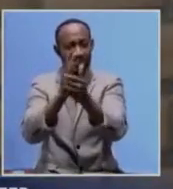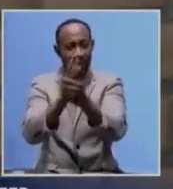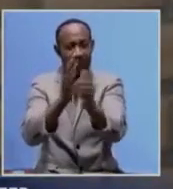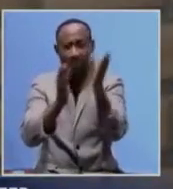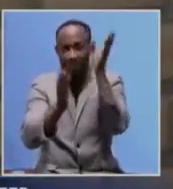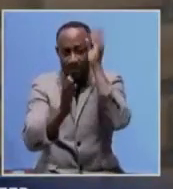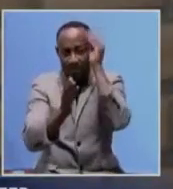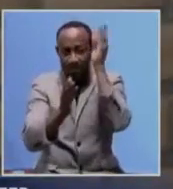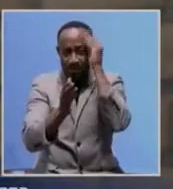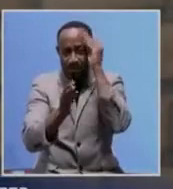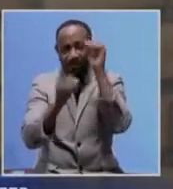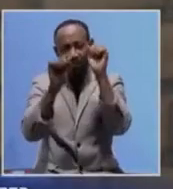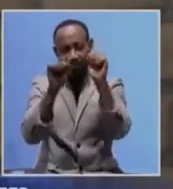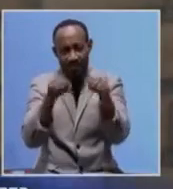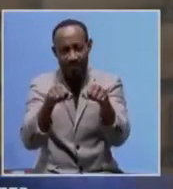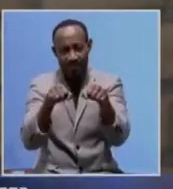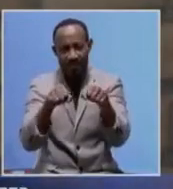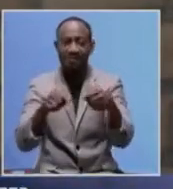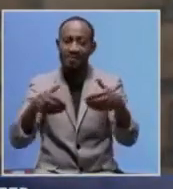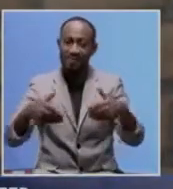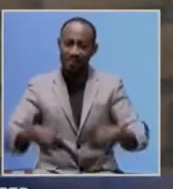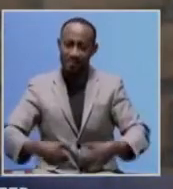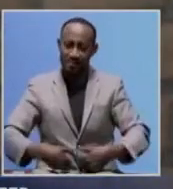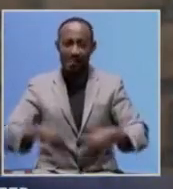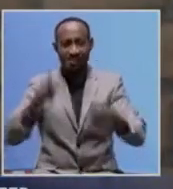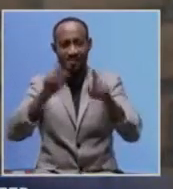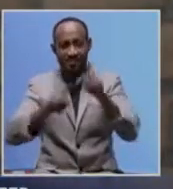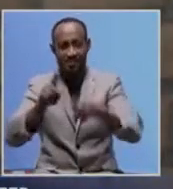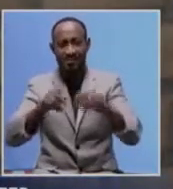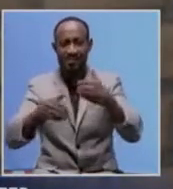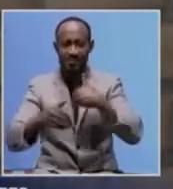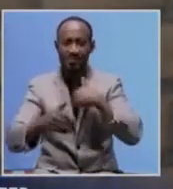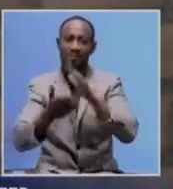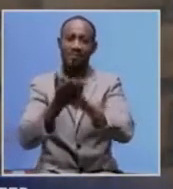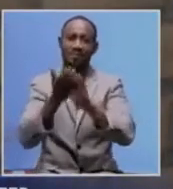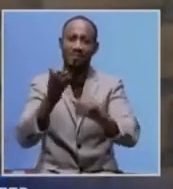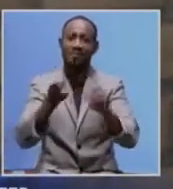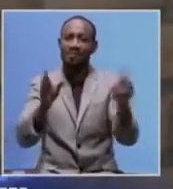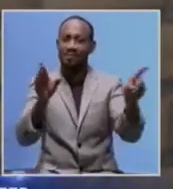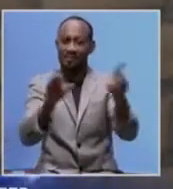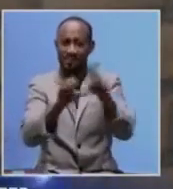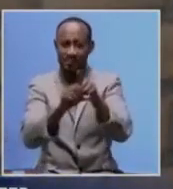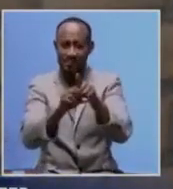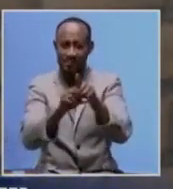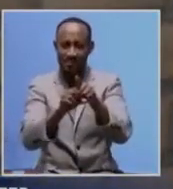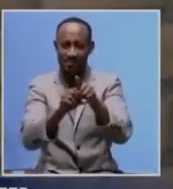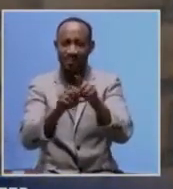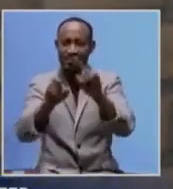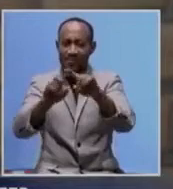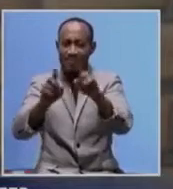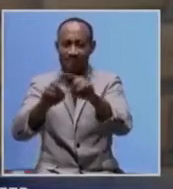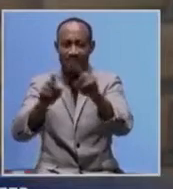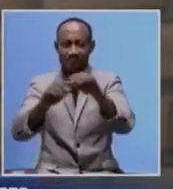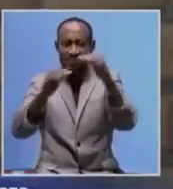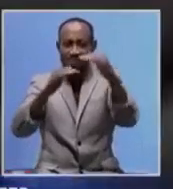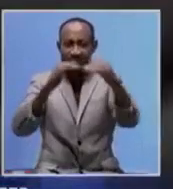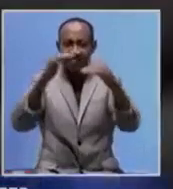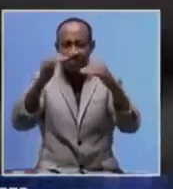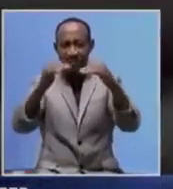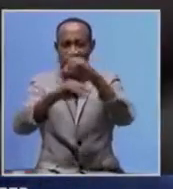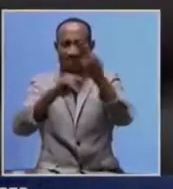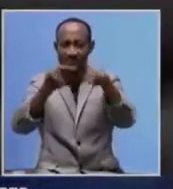will enable the young people regain their confidence and participate in different platforms of